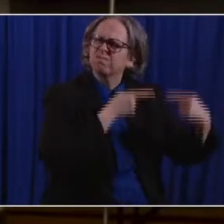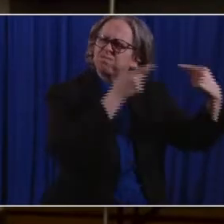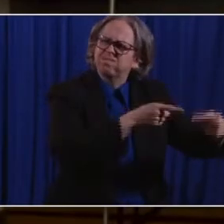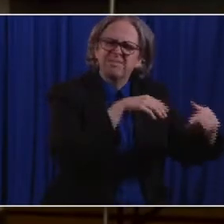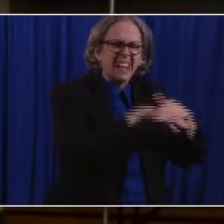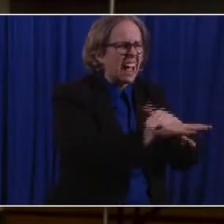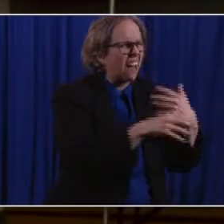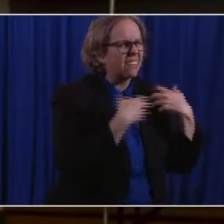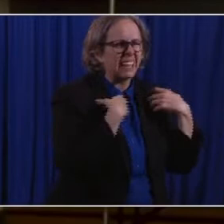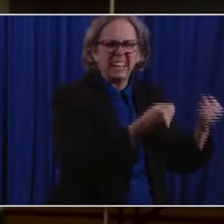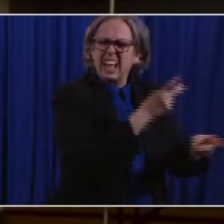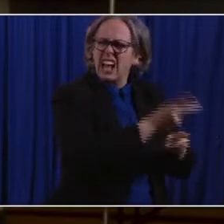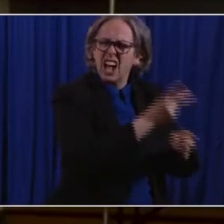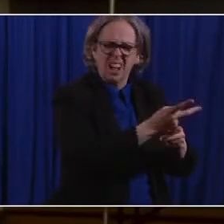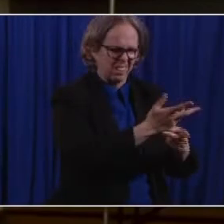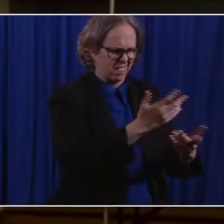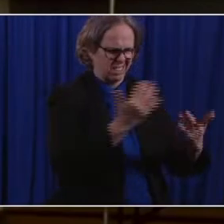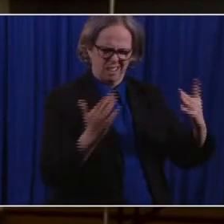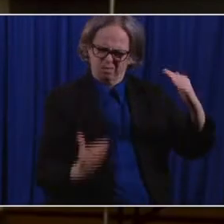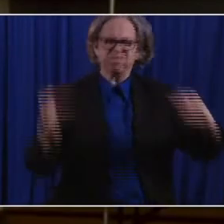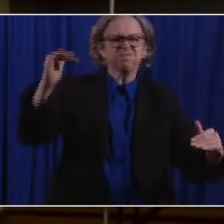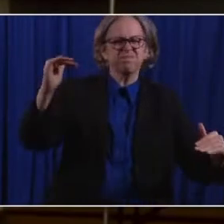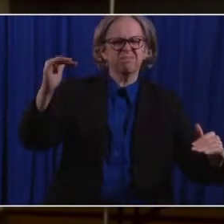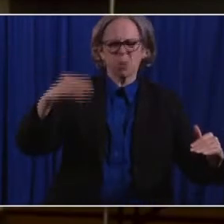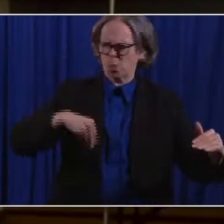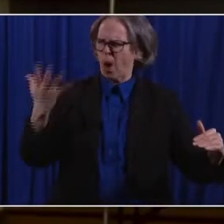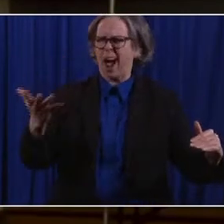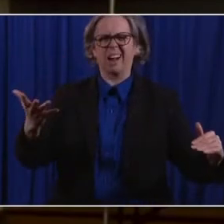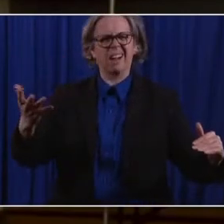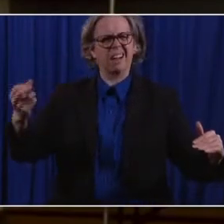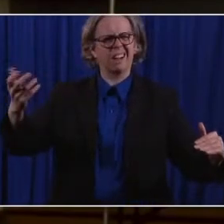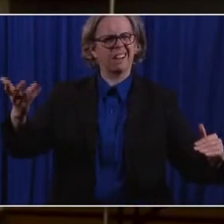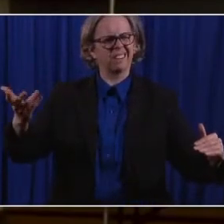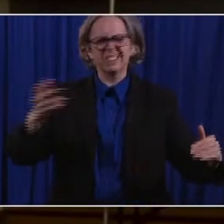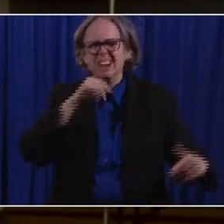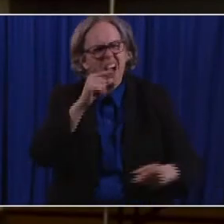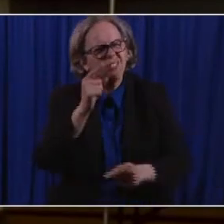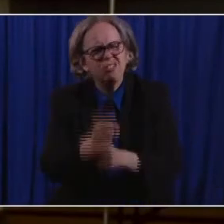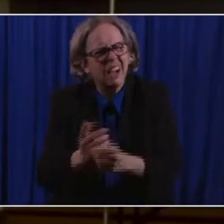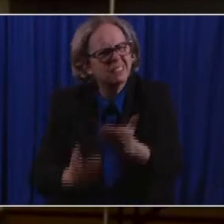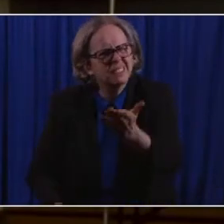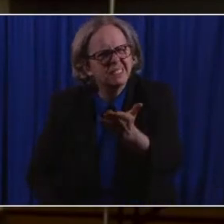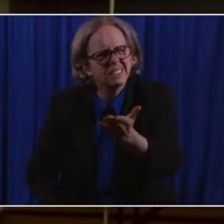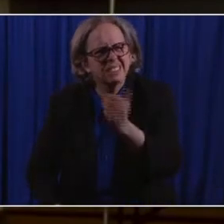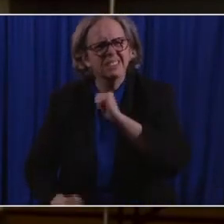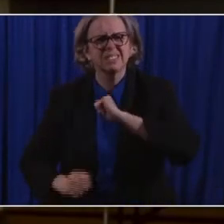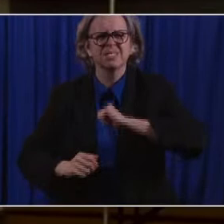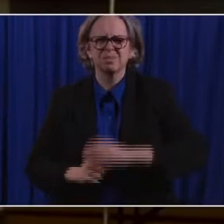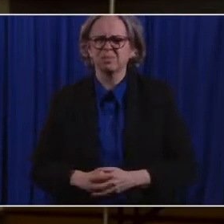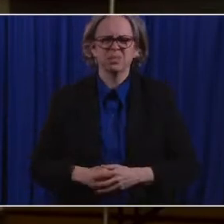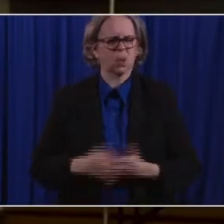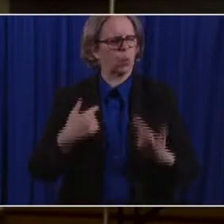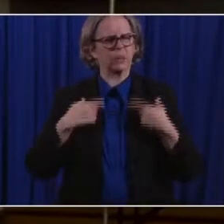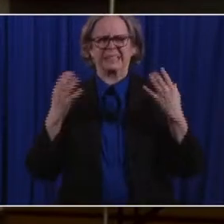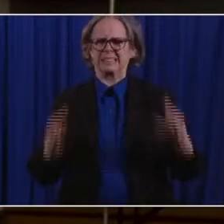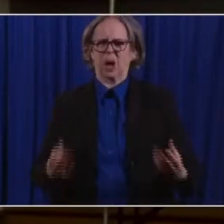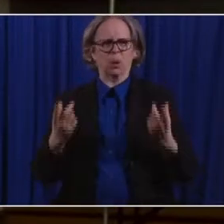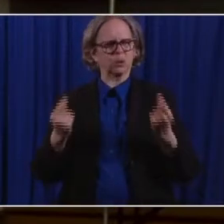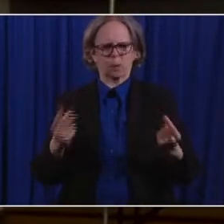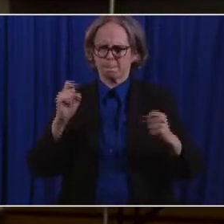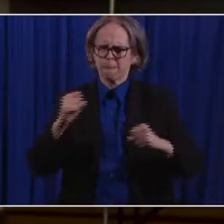so as a health department and as a board of health, we have said, we're going to make sure that at least 25% of the vaccine that